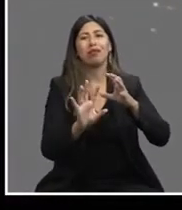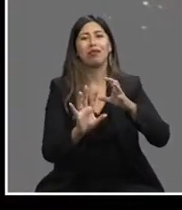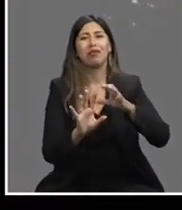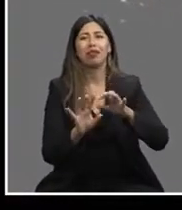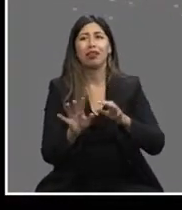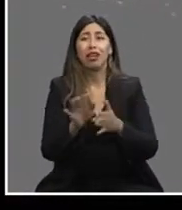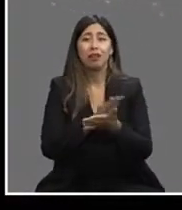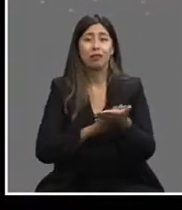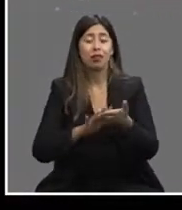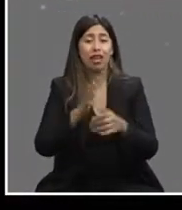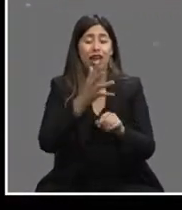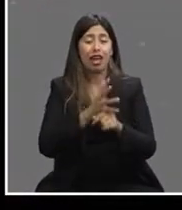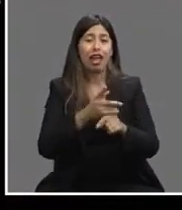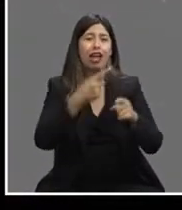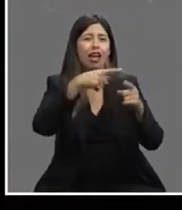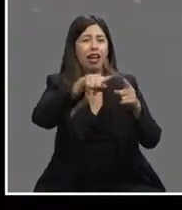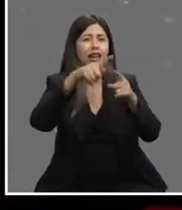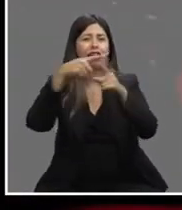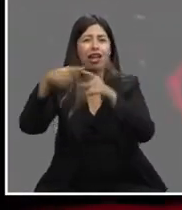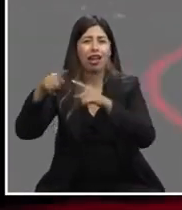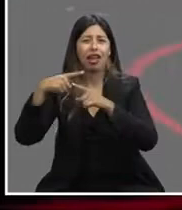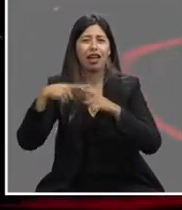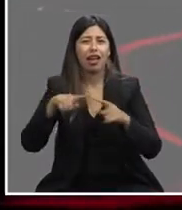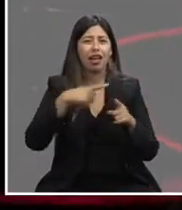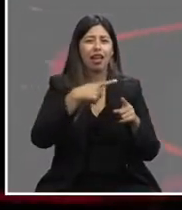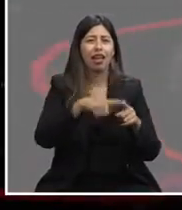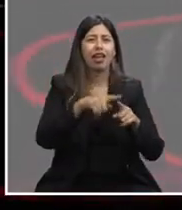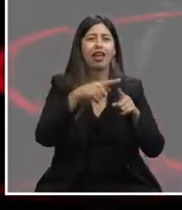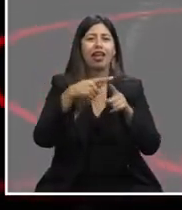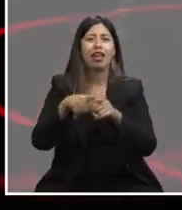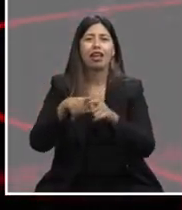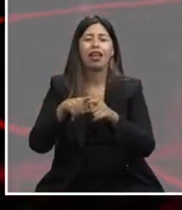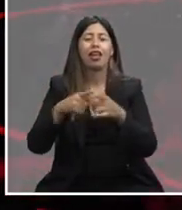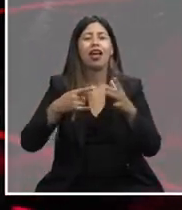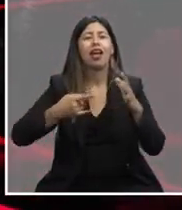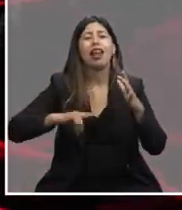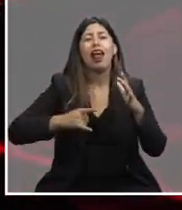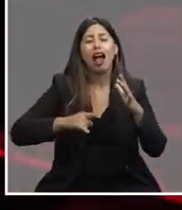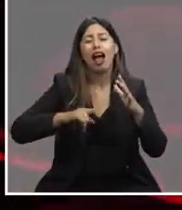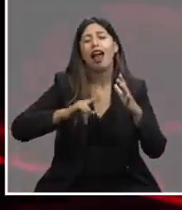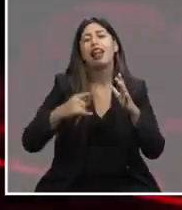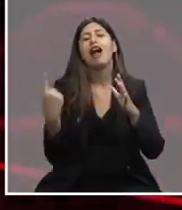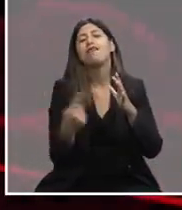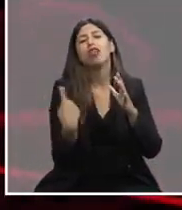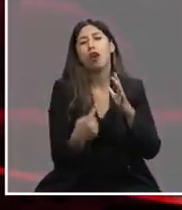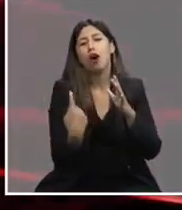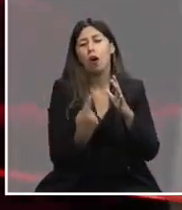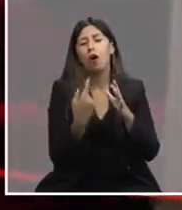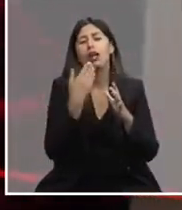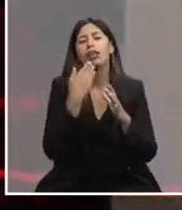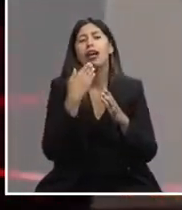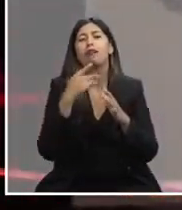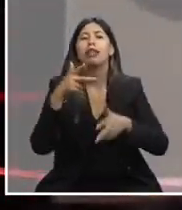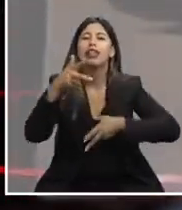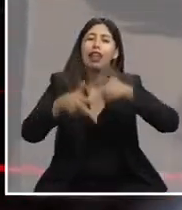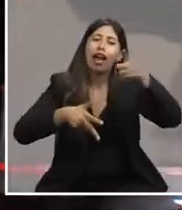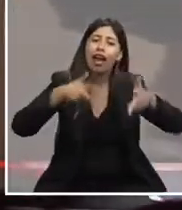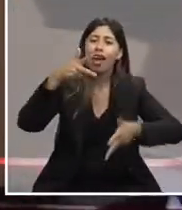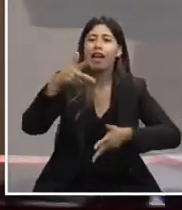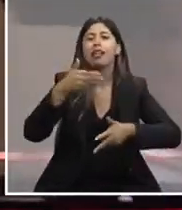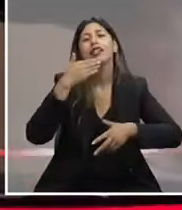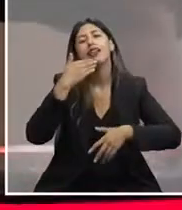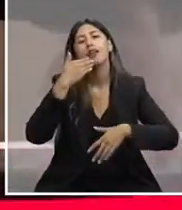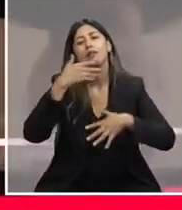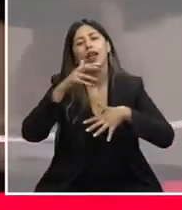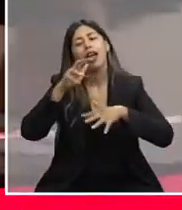the Hoover, and more recently, the electric scooter. So we don't even have to walk in the street, and voice assistants, so that we don't even have